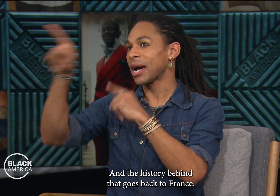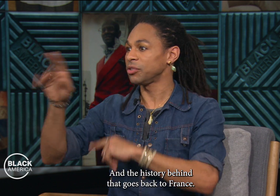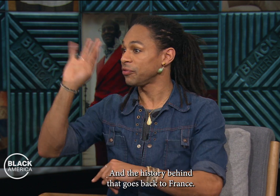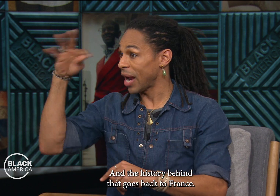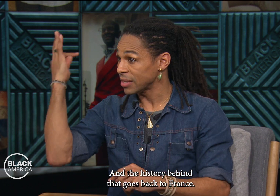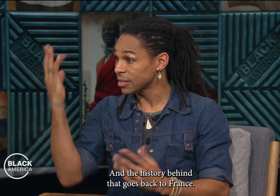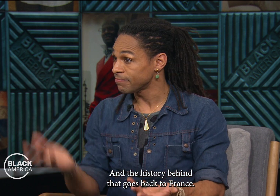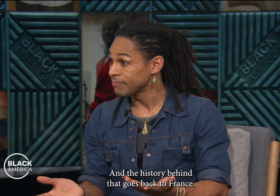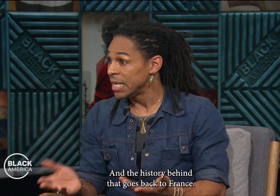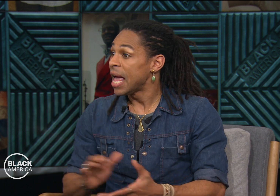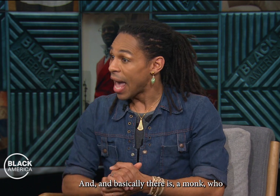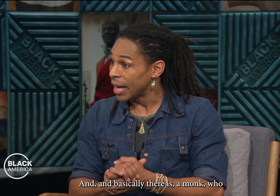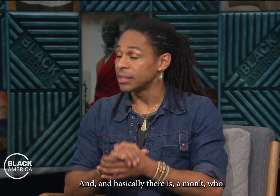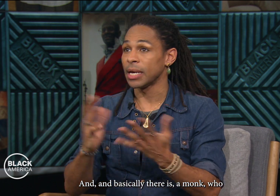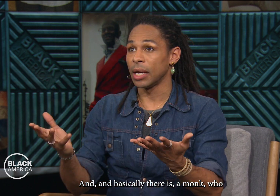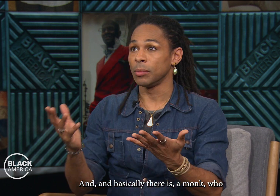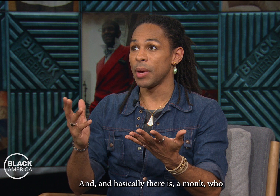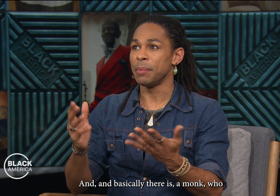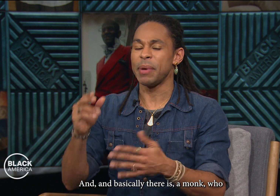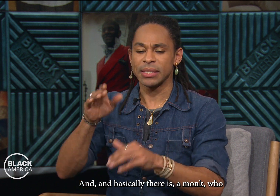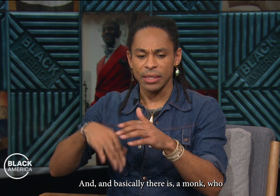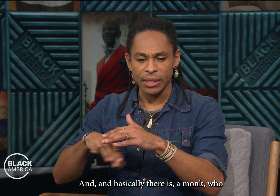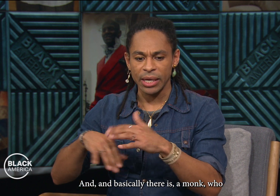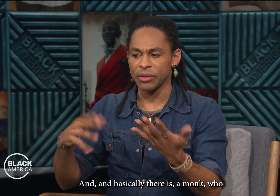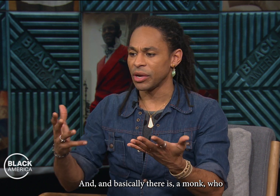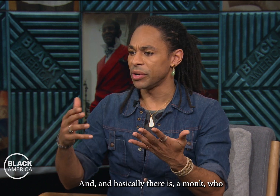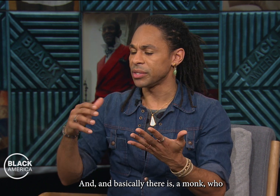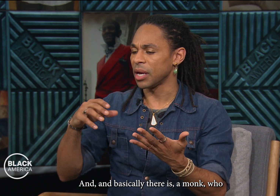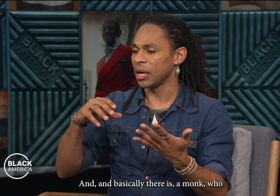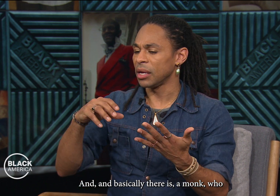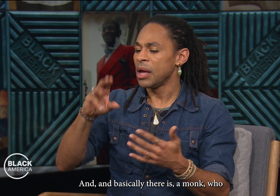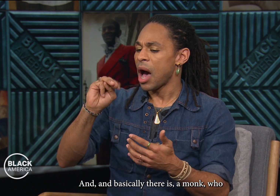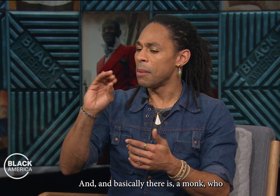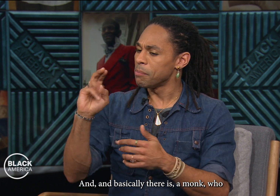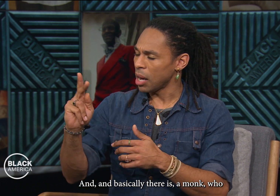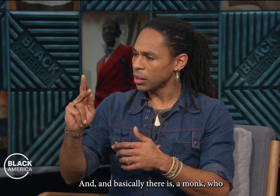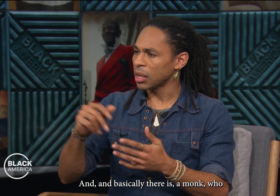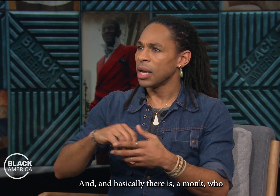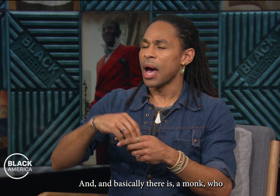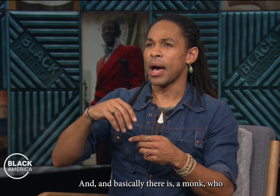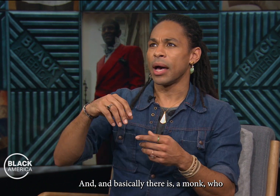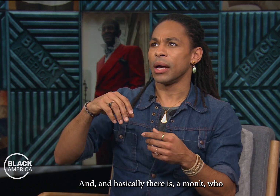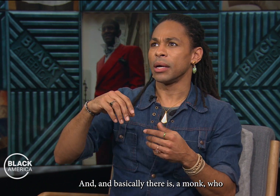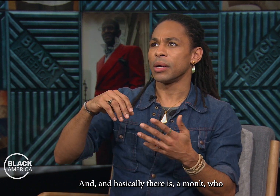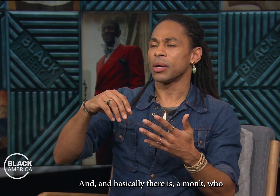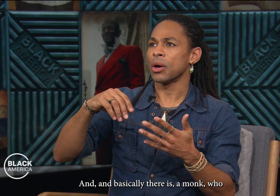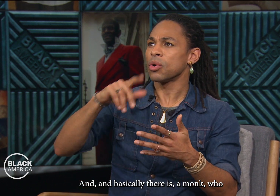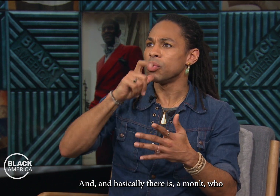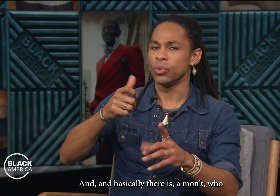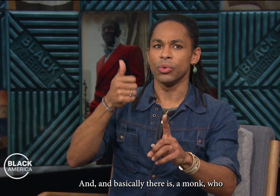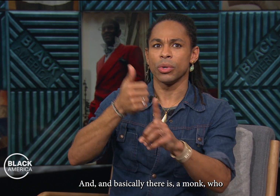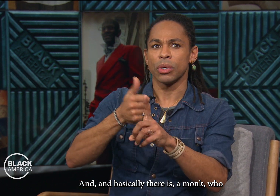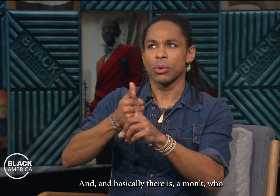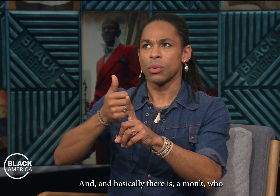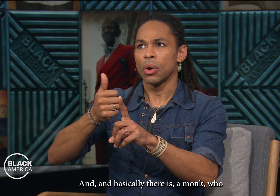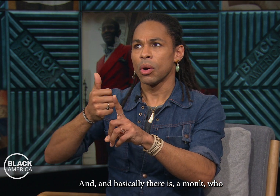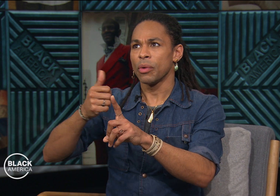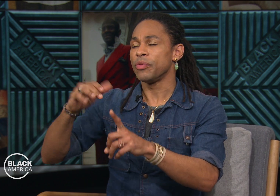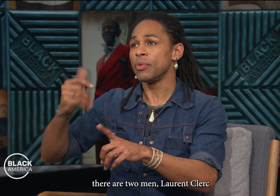goes back to France. And basically there is a monk